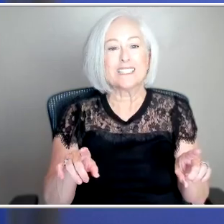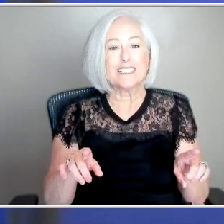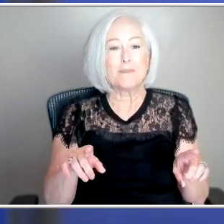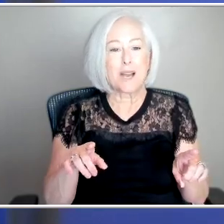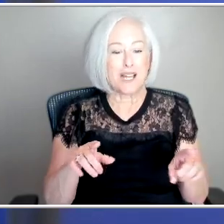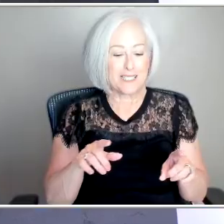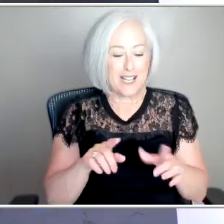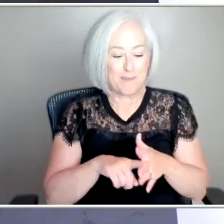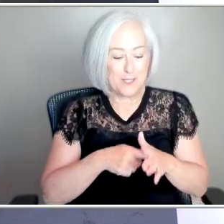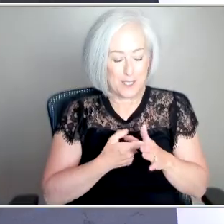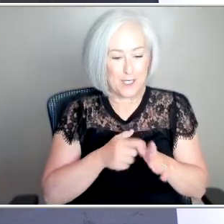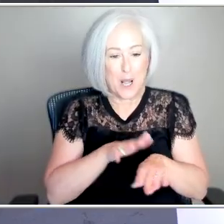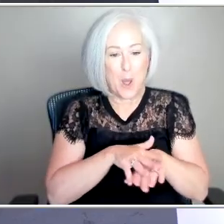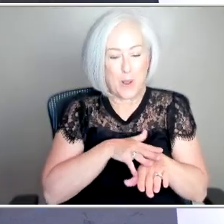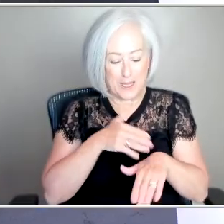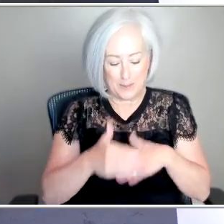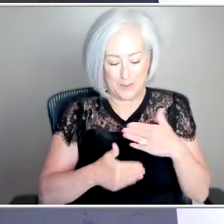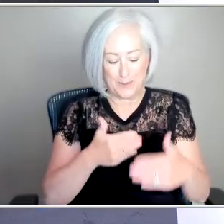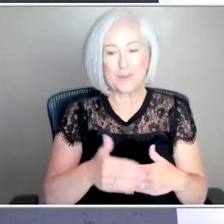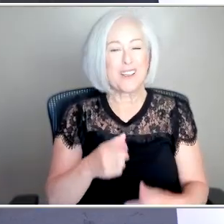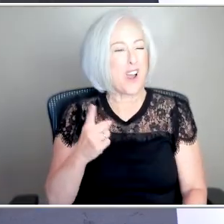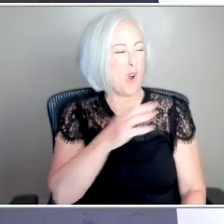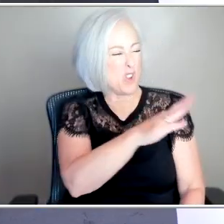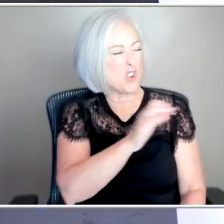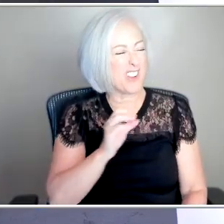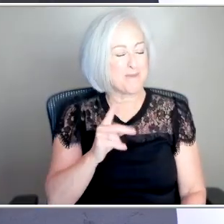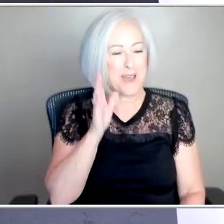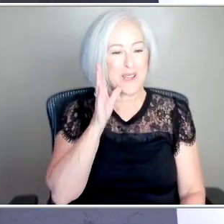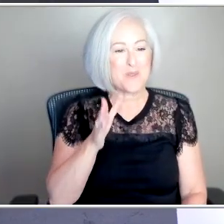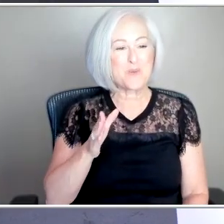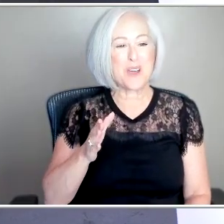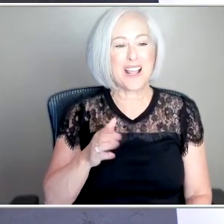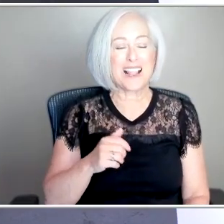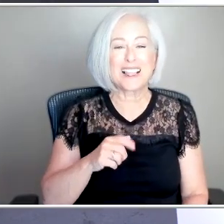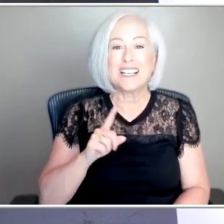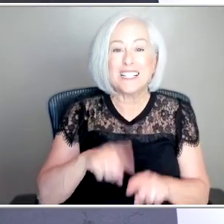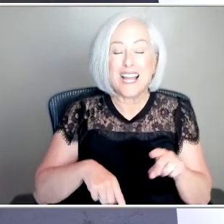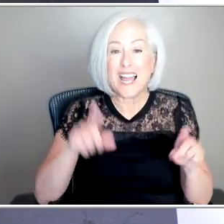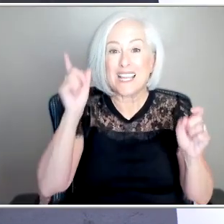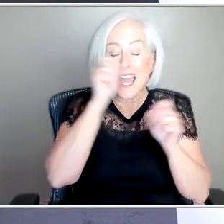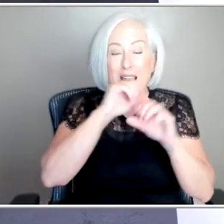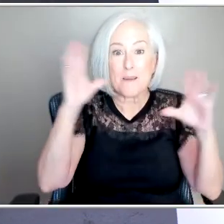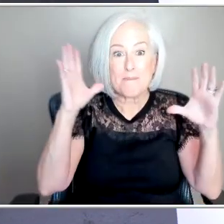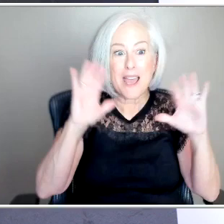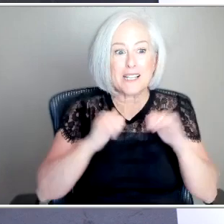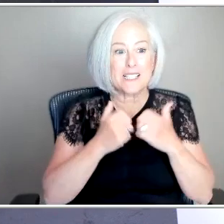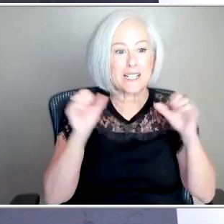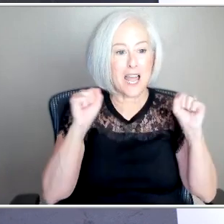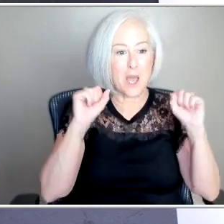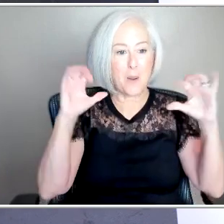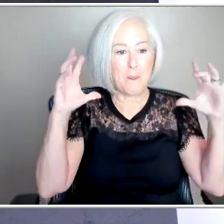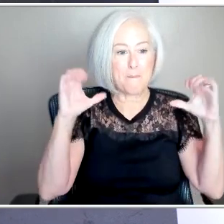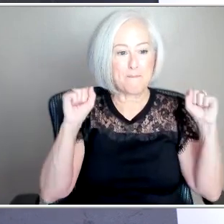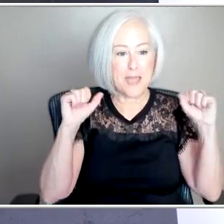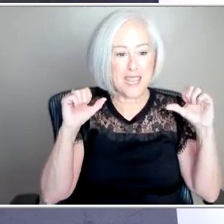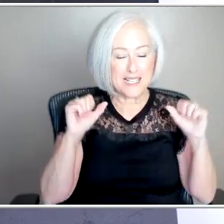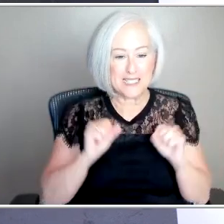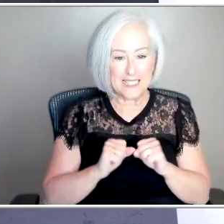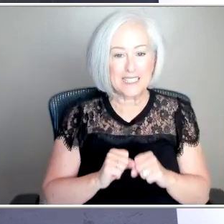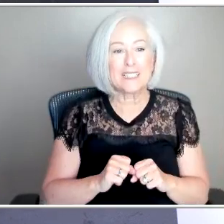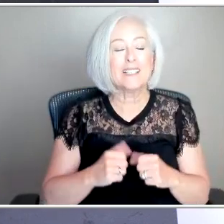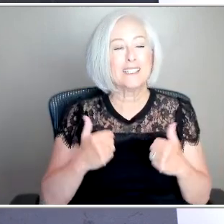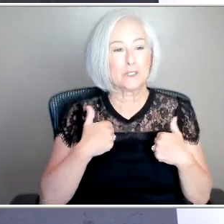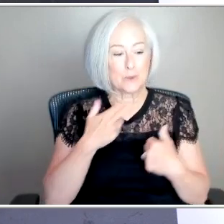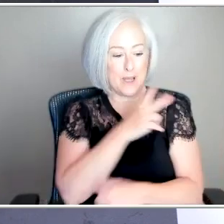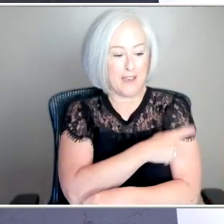you're sticking around. You're coming back. Yes. And I can't imagine how amazing that would be, Dr. Abiyankar, to have a patient going through this